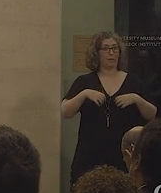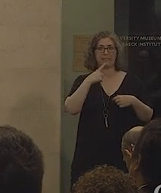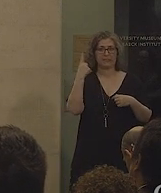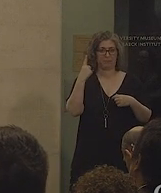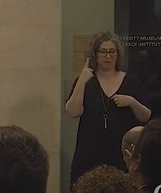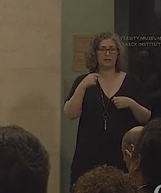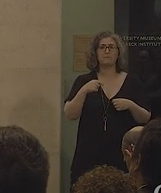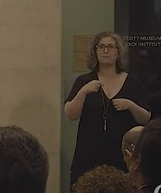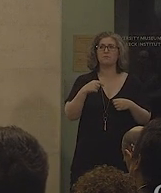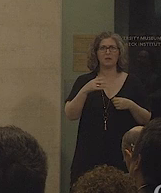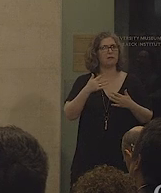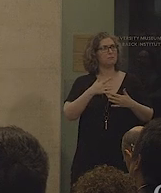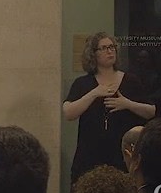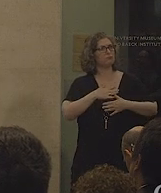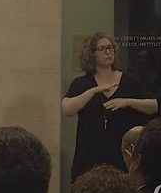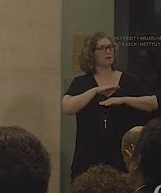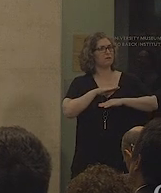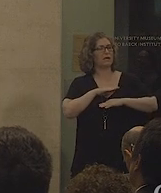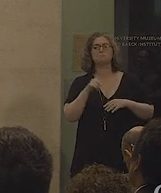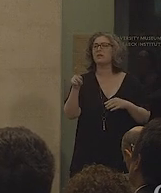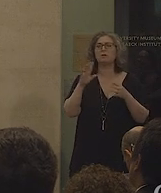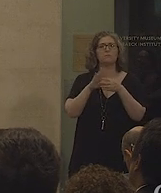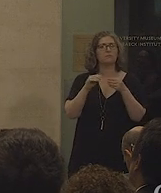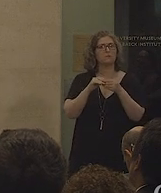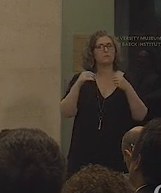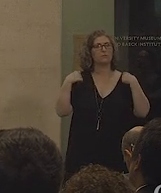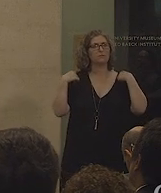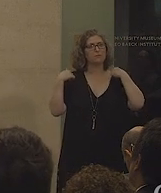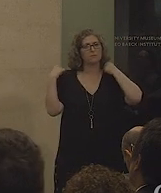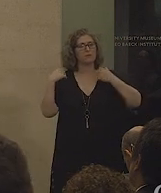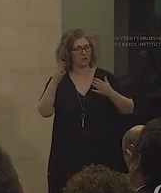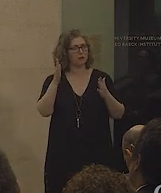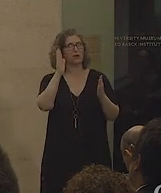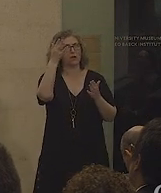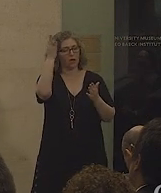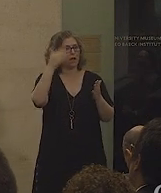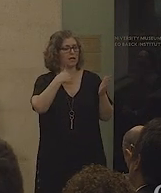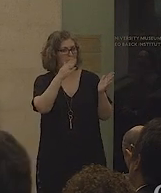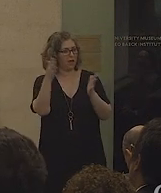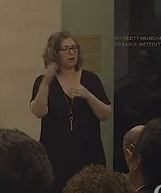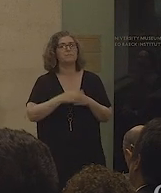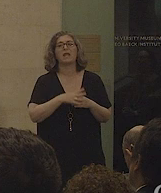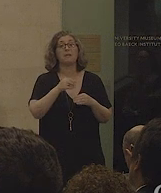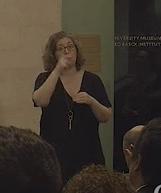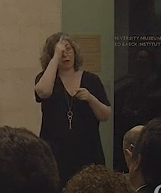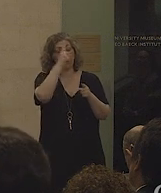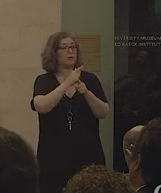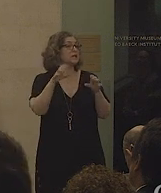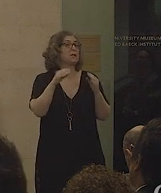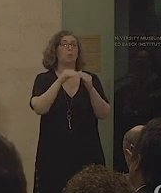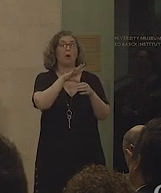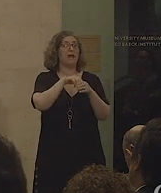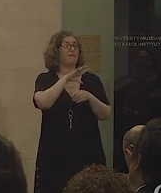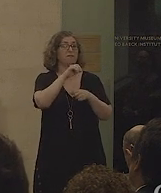that satisfied me. And he talked about God's plan and how my brother did more in his 50